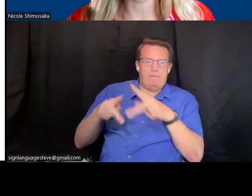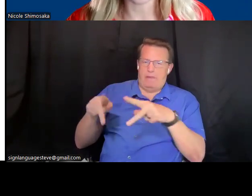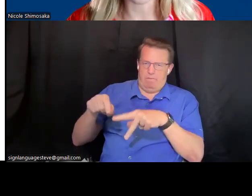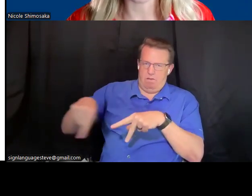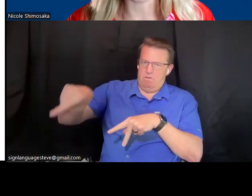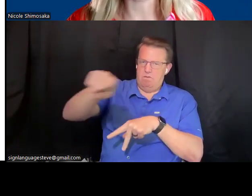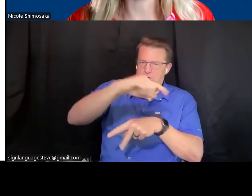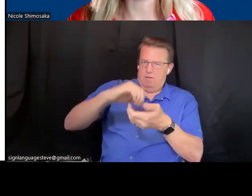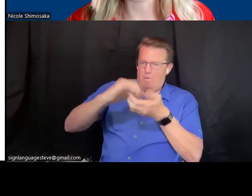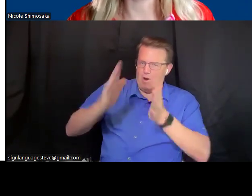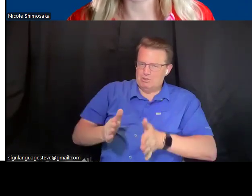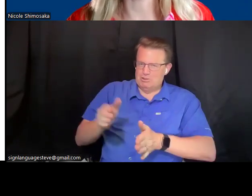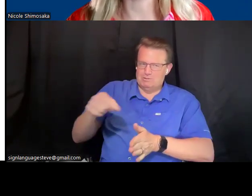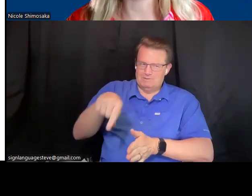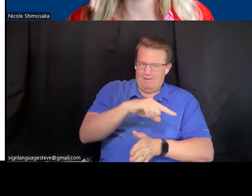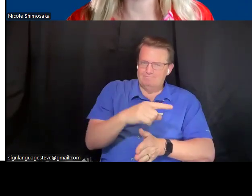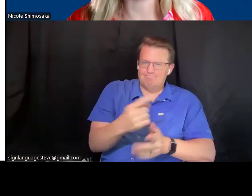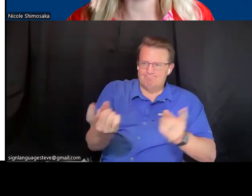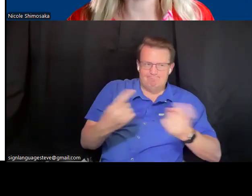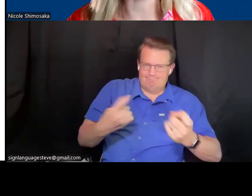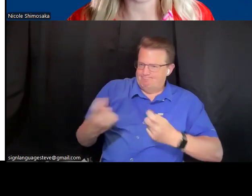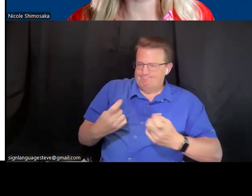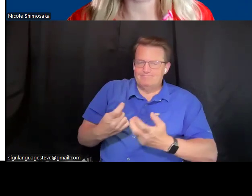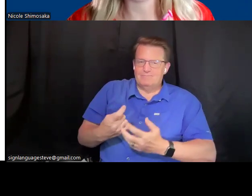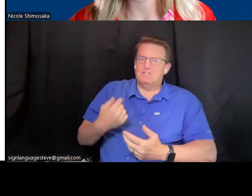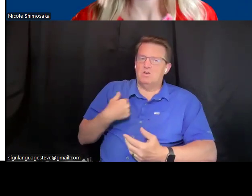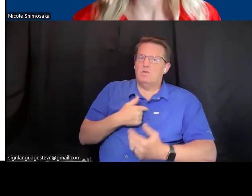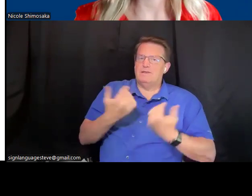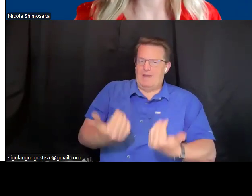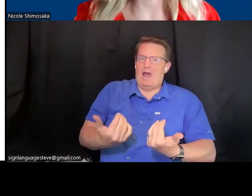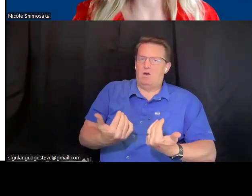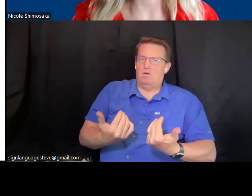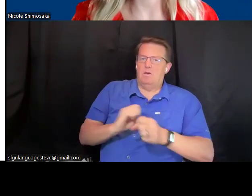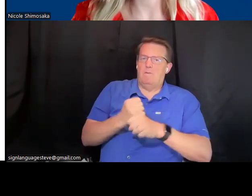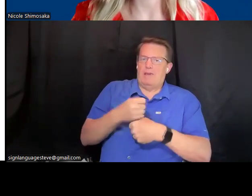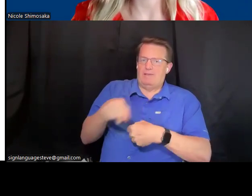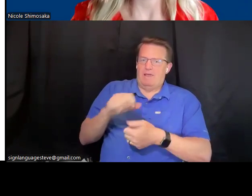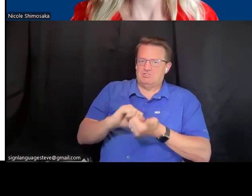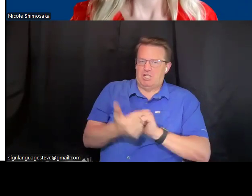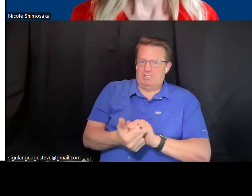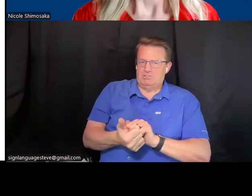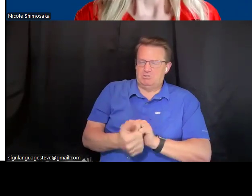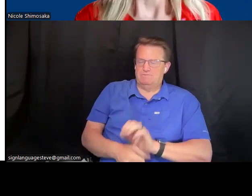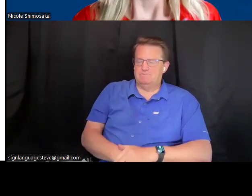of the partners that we finally have an opportunity to implement. Next slide, please.